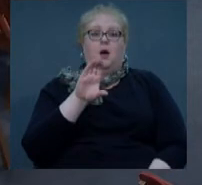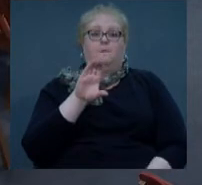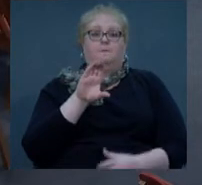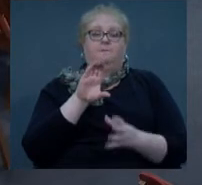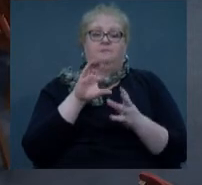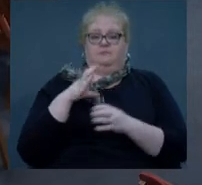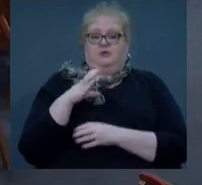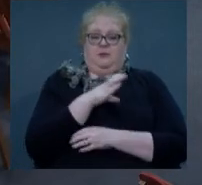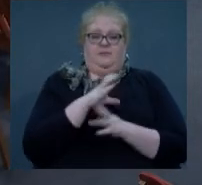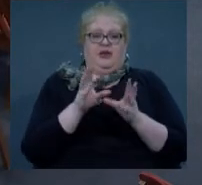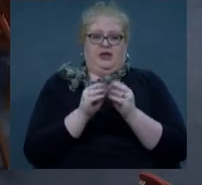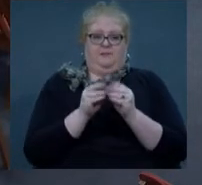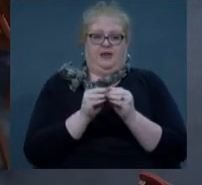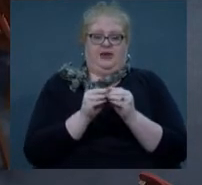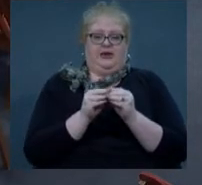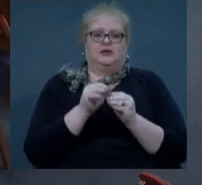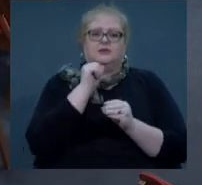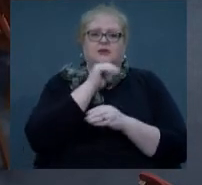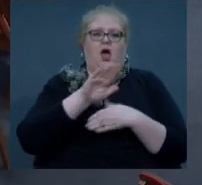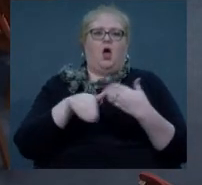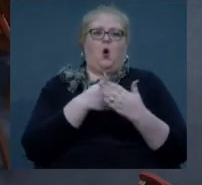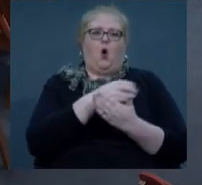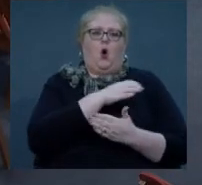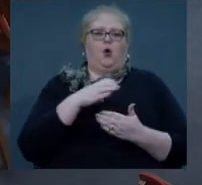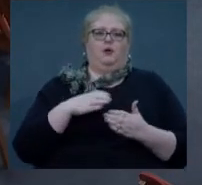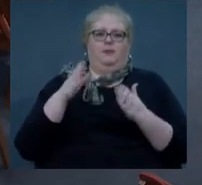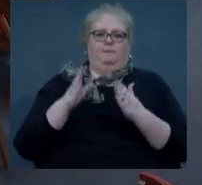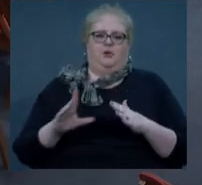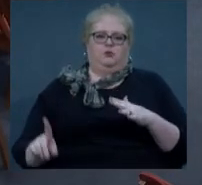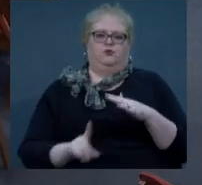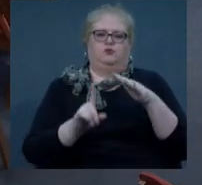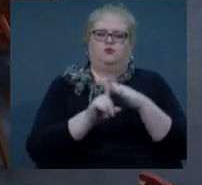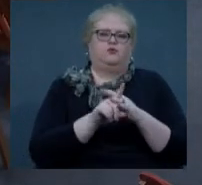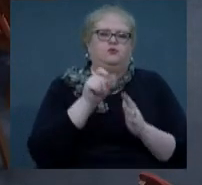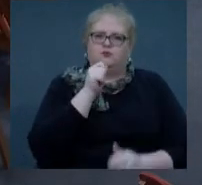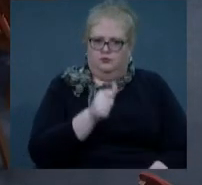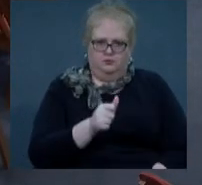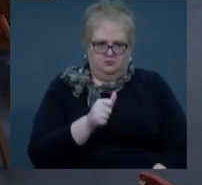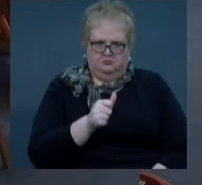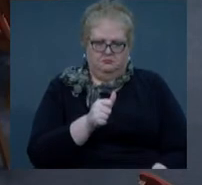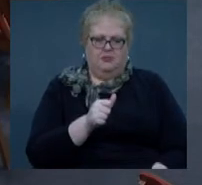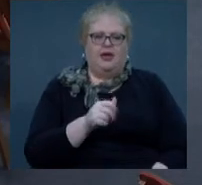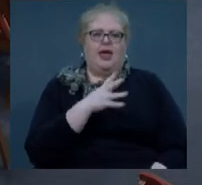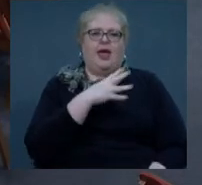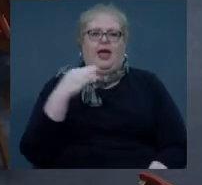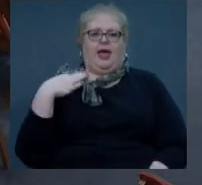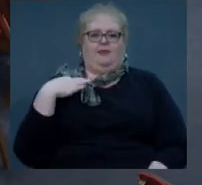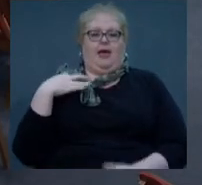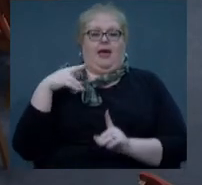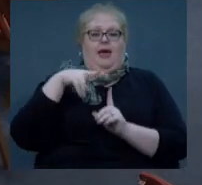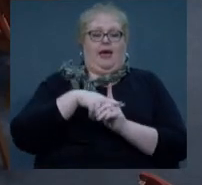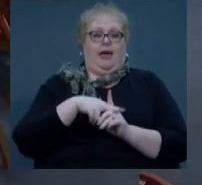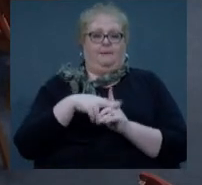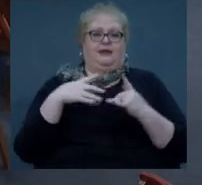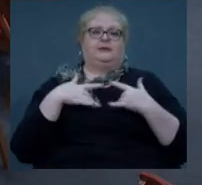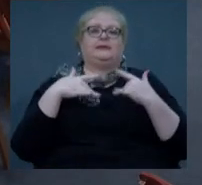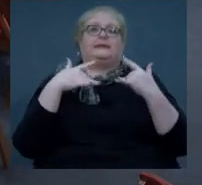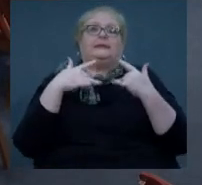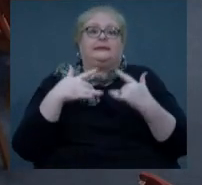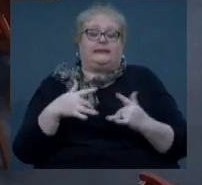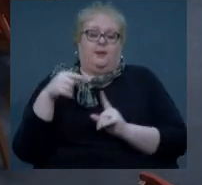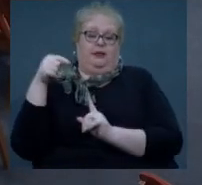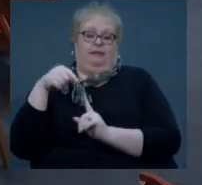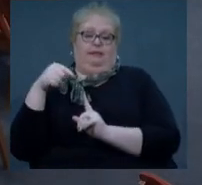all the commissioners are there. Yeah. And on top of that, the applicant is usually spending most of the